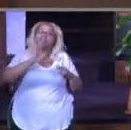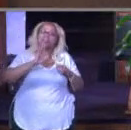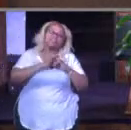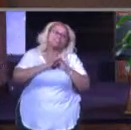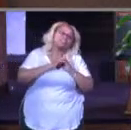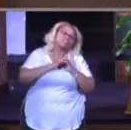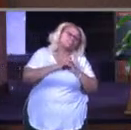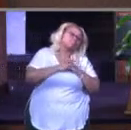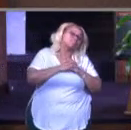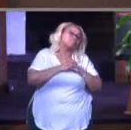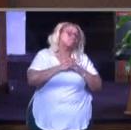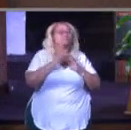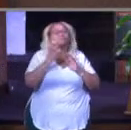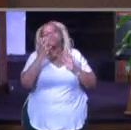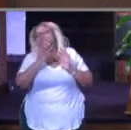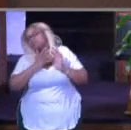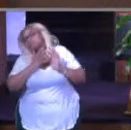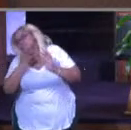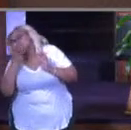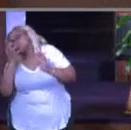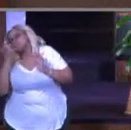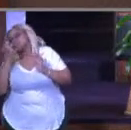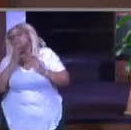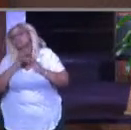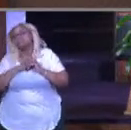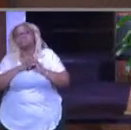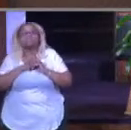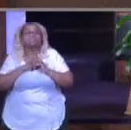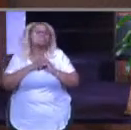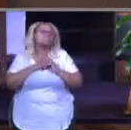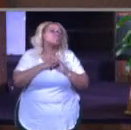and let God go.